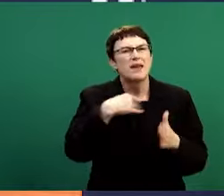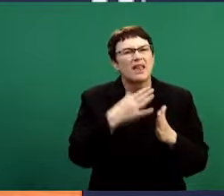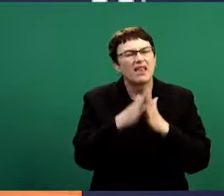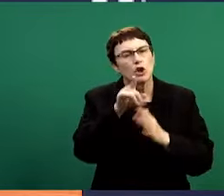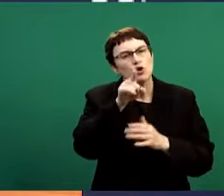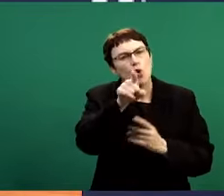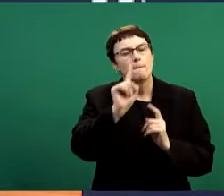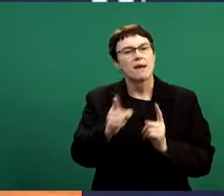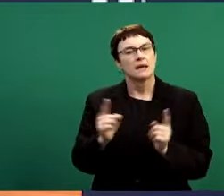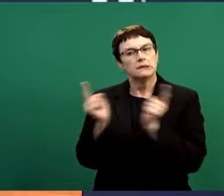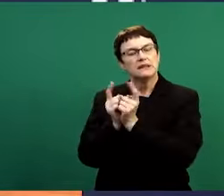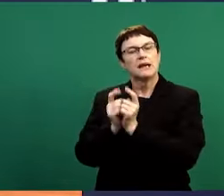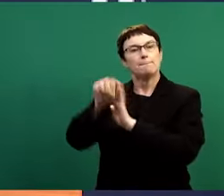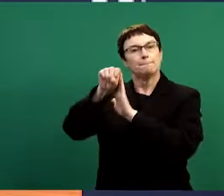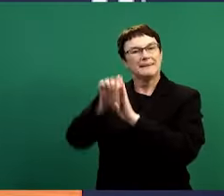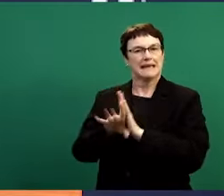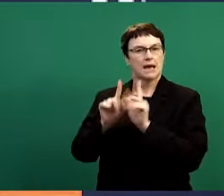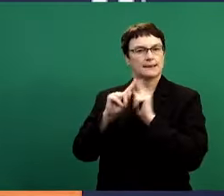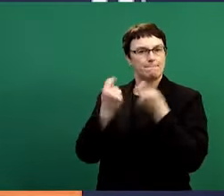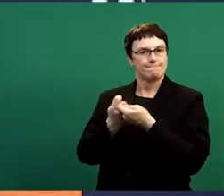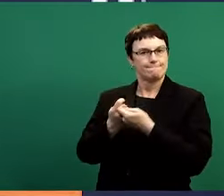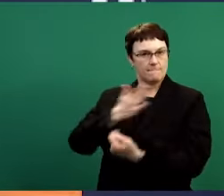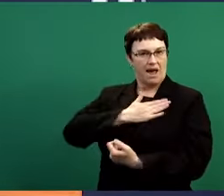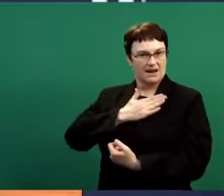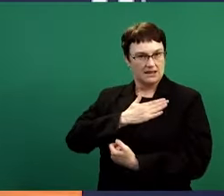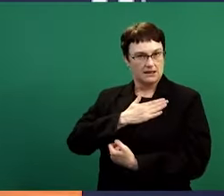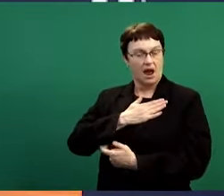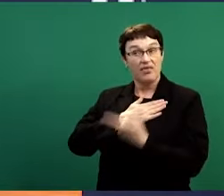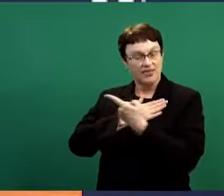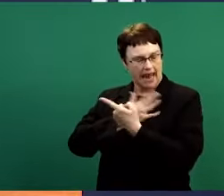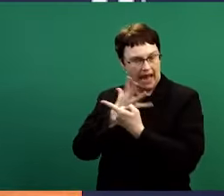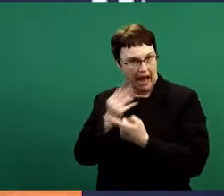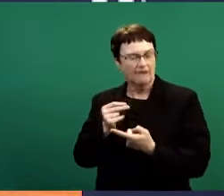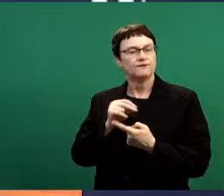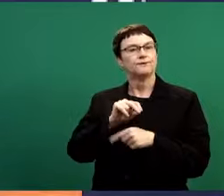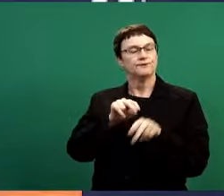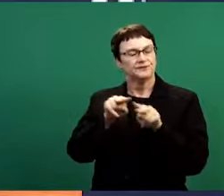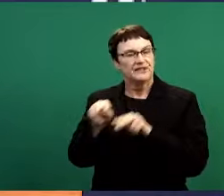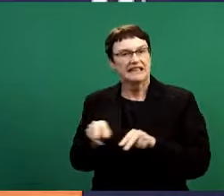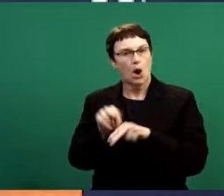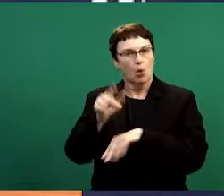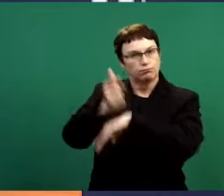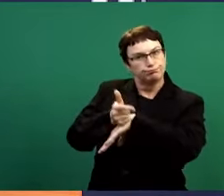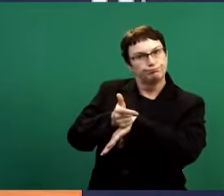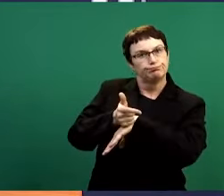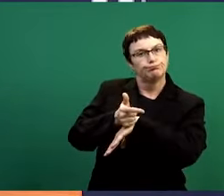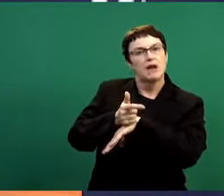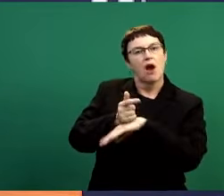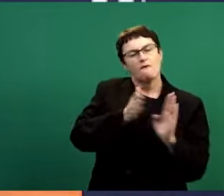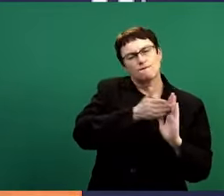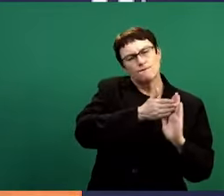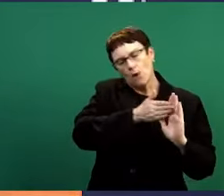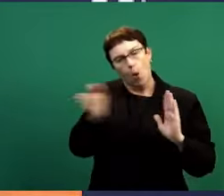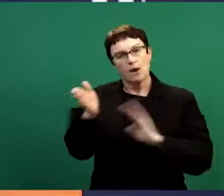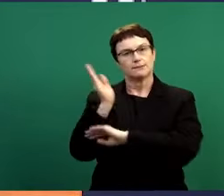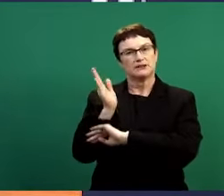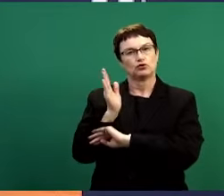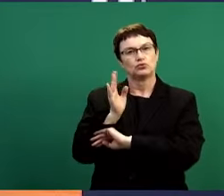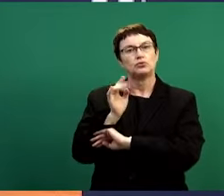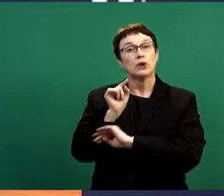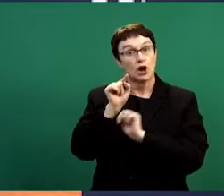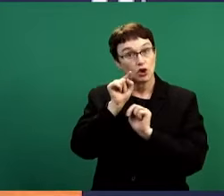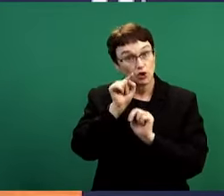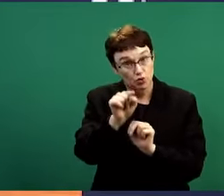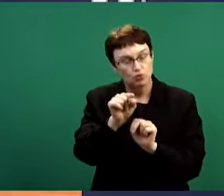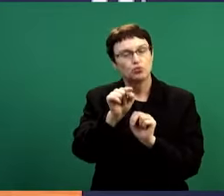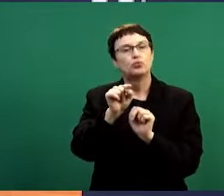video clip that sets out the entire context so that you understand it in full instead of relying on a